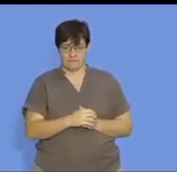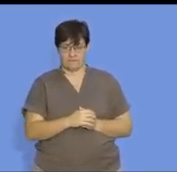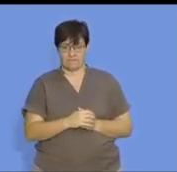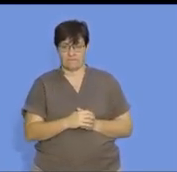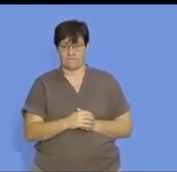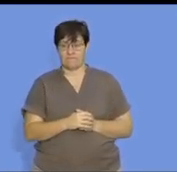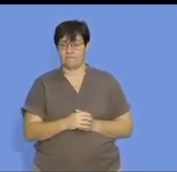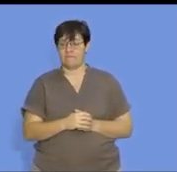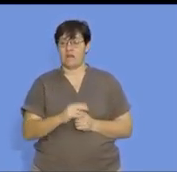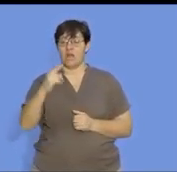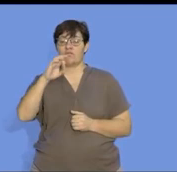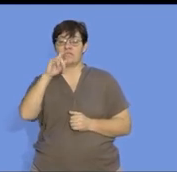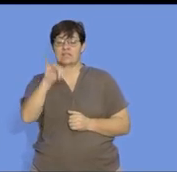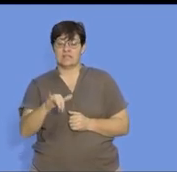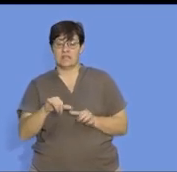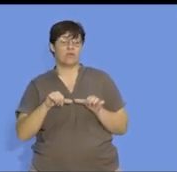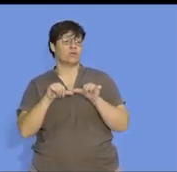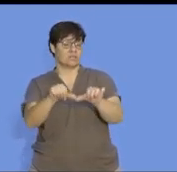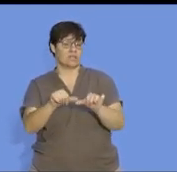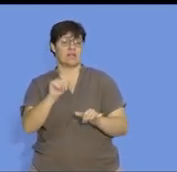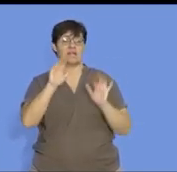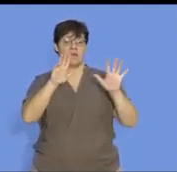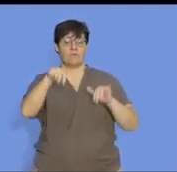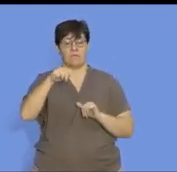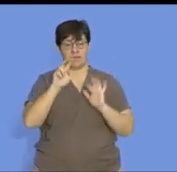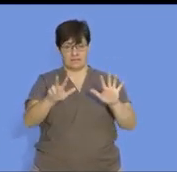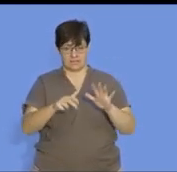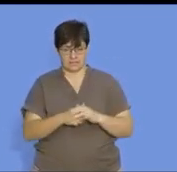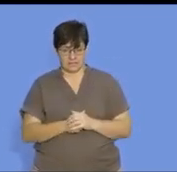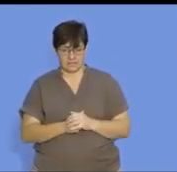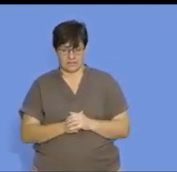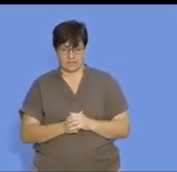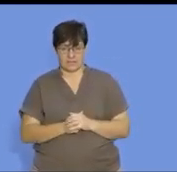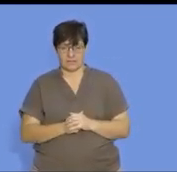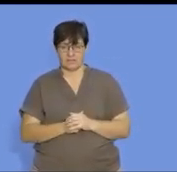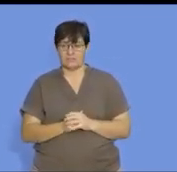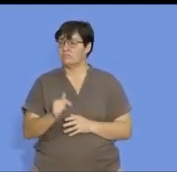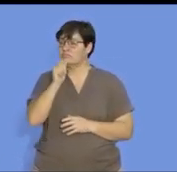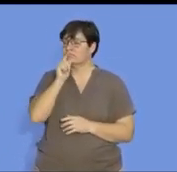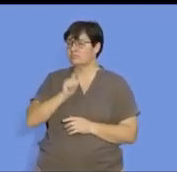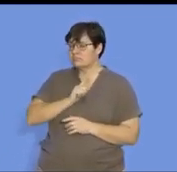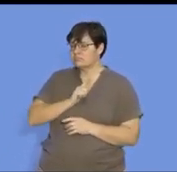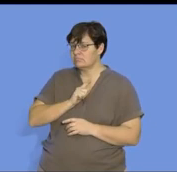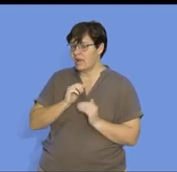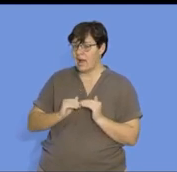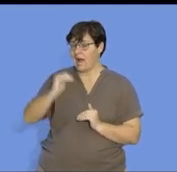Gravity is a constant at 9,8. And they told me the height was